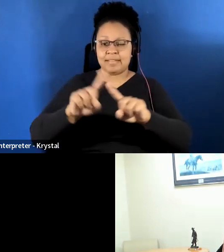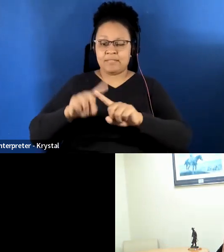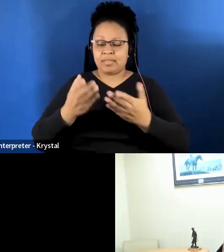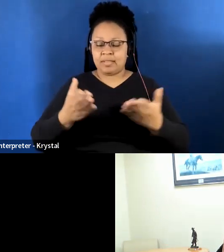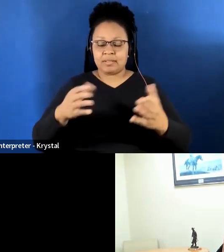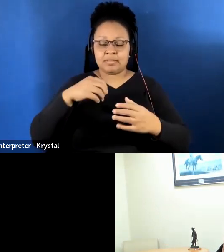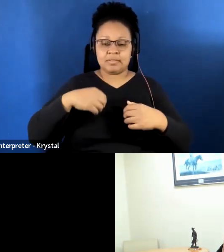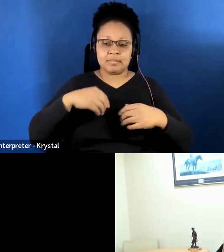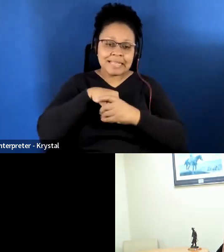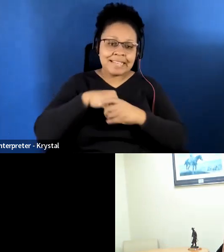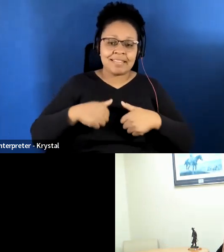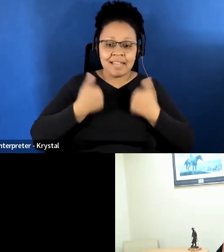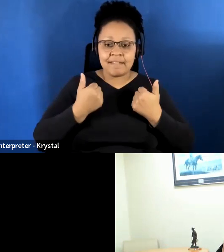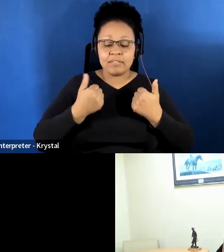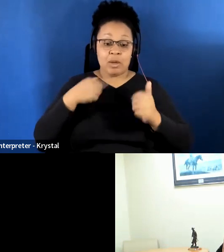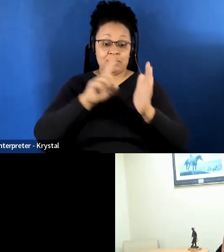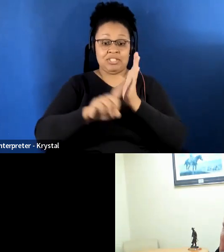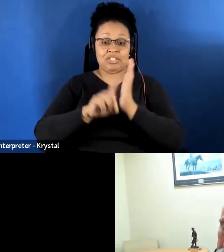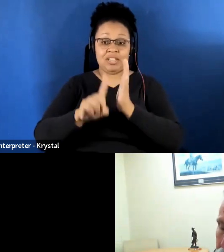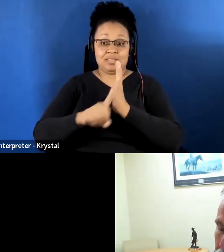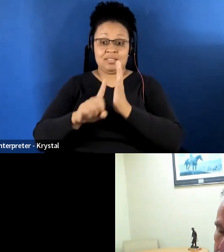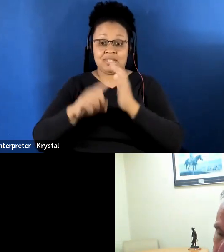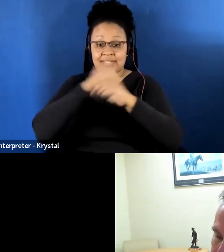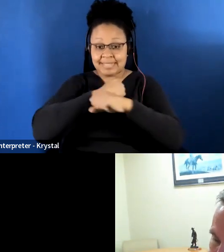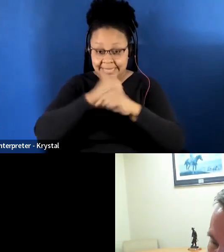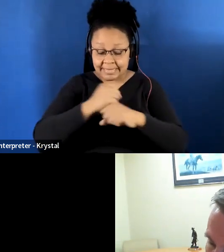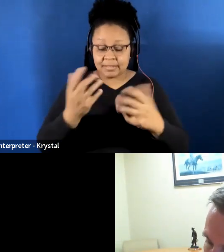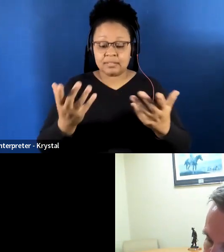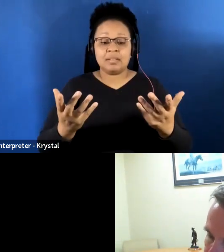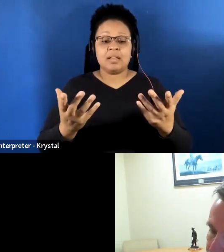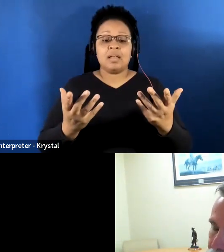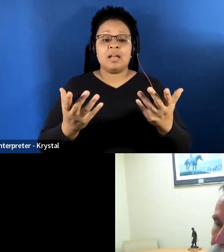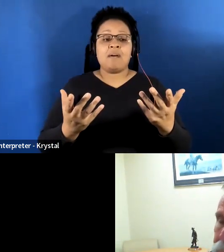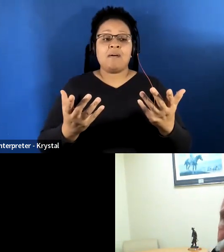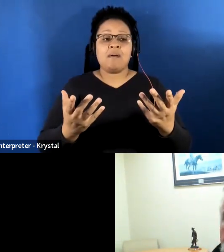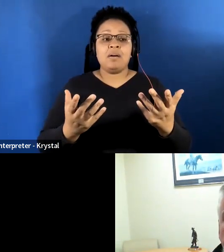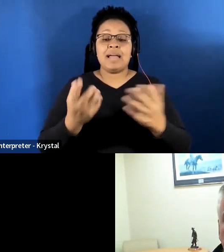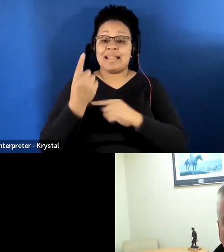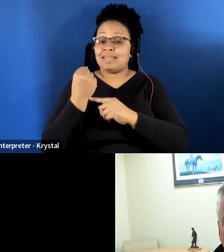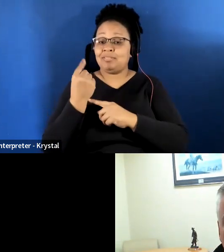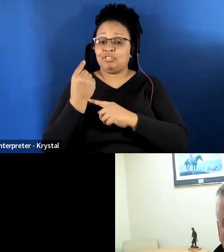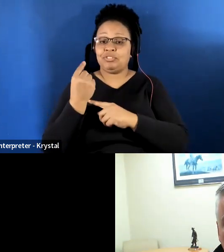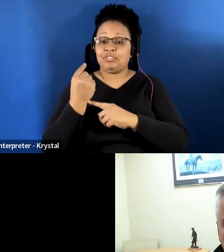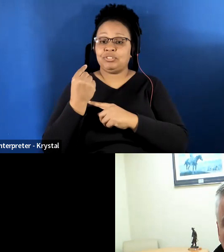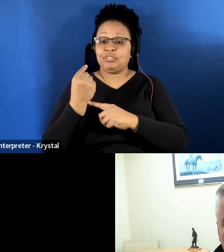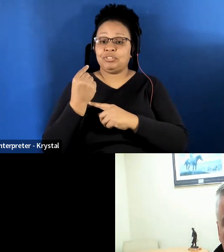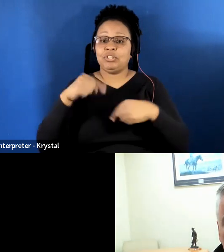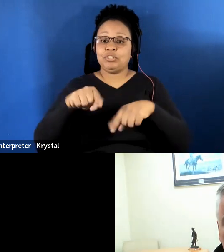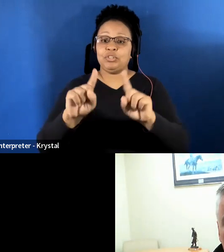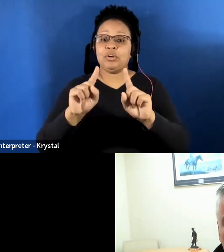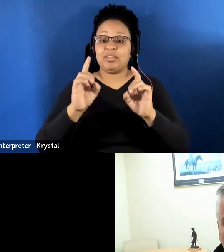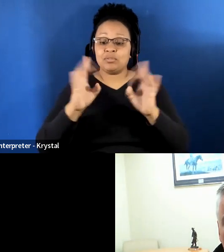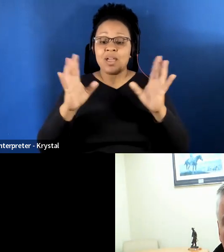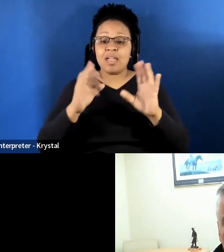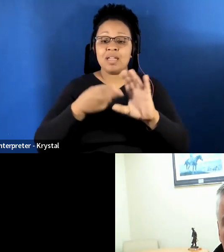at some statistics about the Great Resignation, and last year during the Great Resignation,